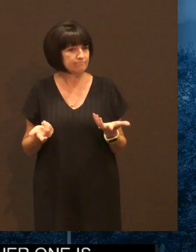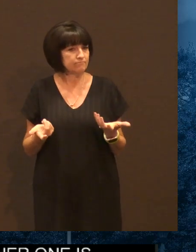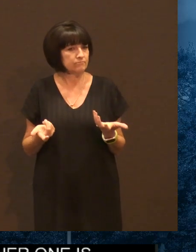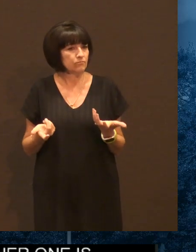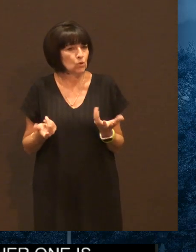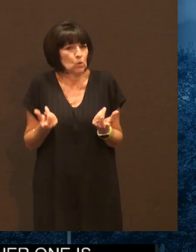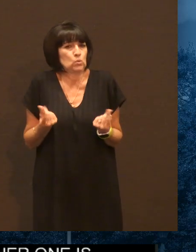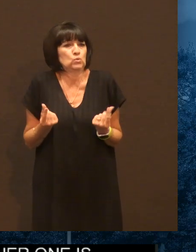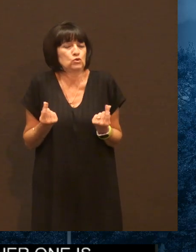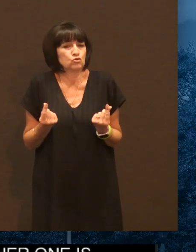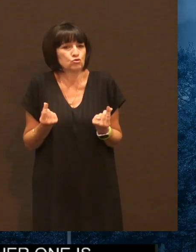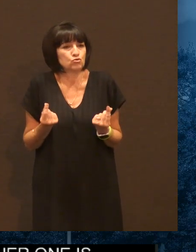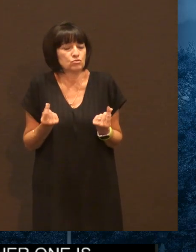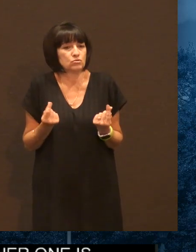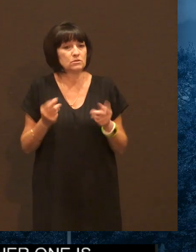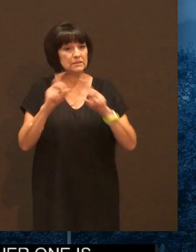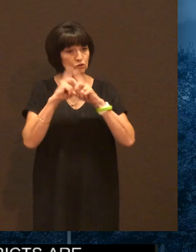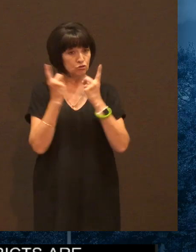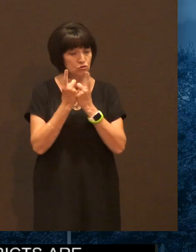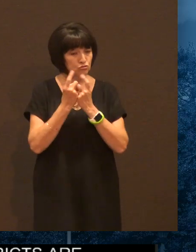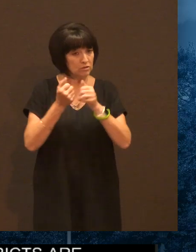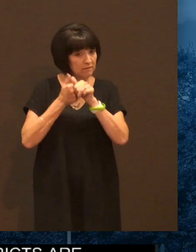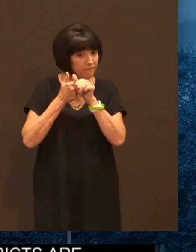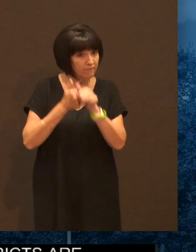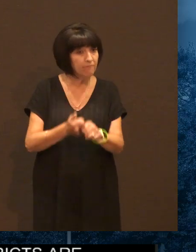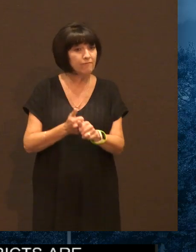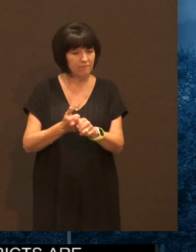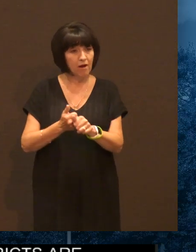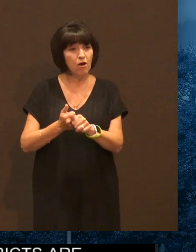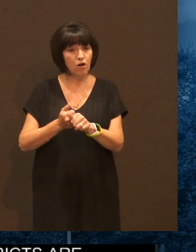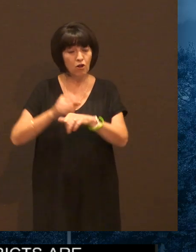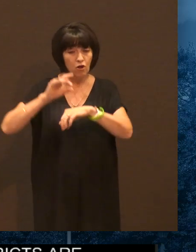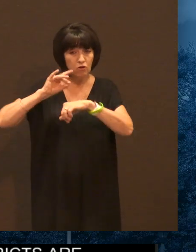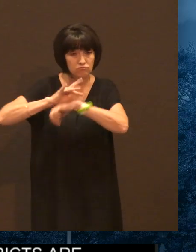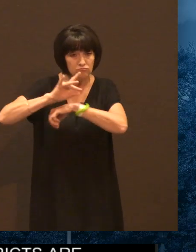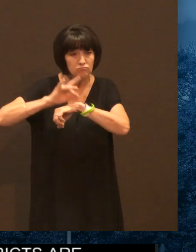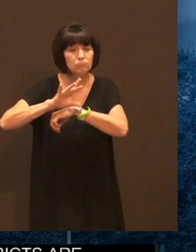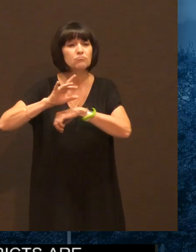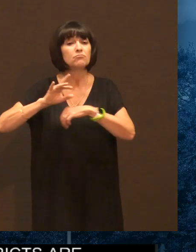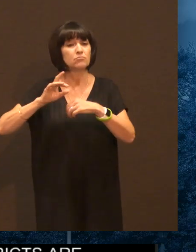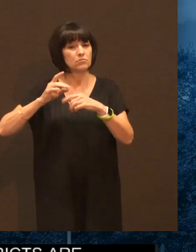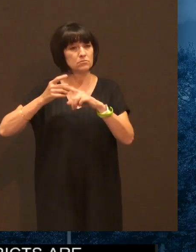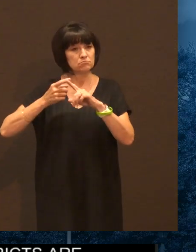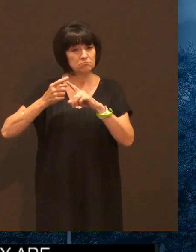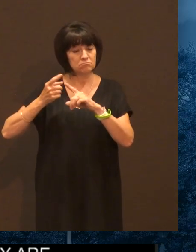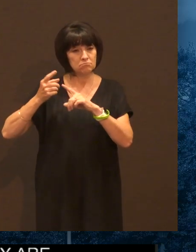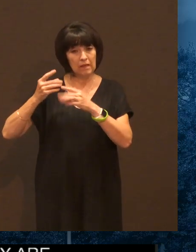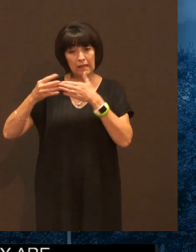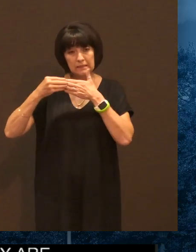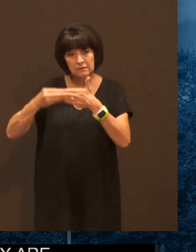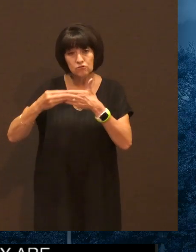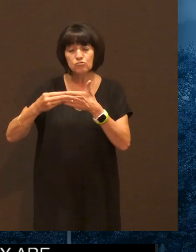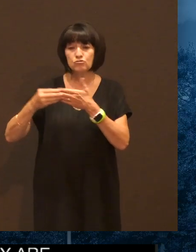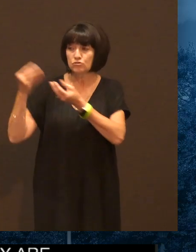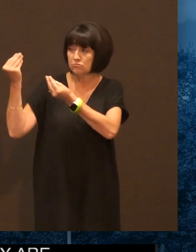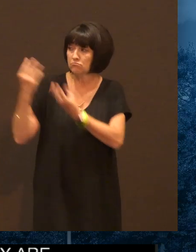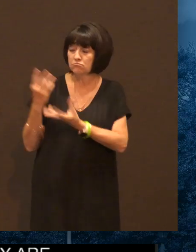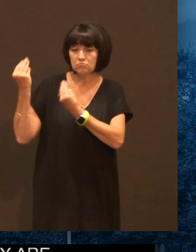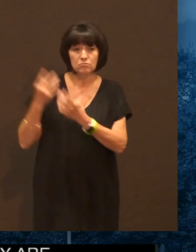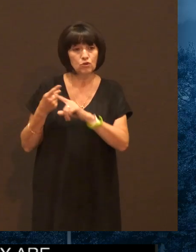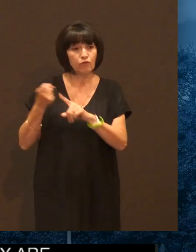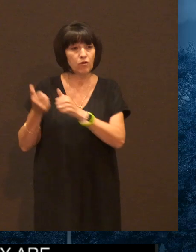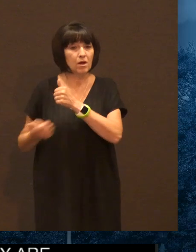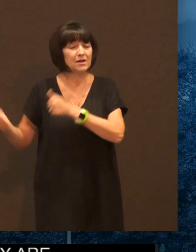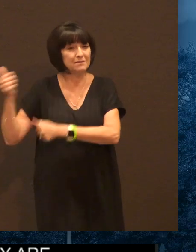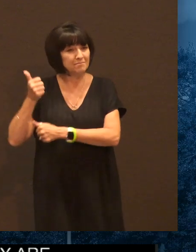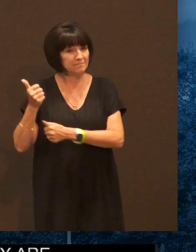the kind of the general overall guidelines, you know, they're going to have different geometries in their schools. A lot of it comes down with the space that